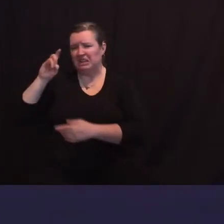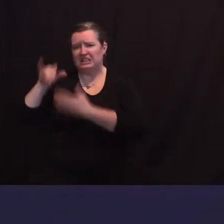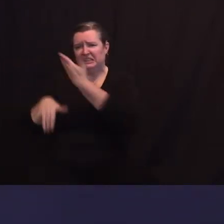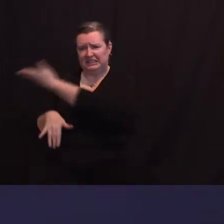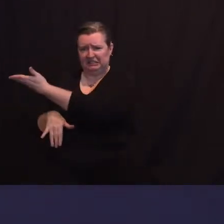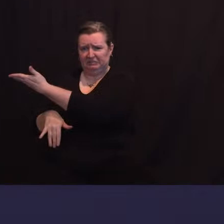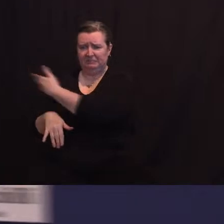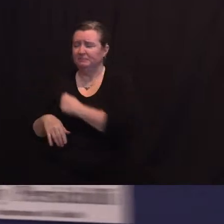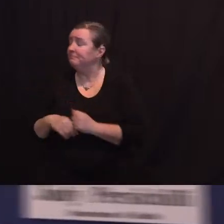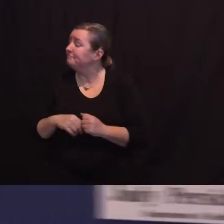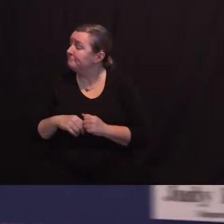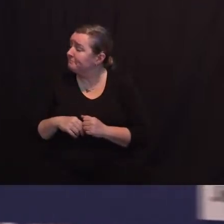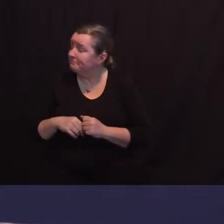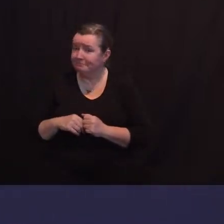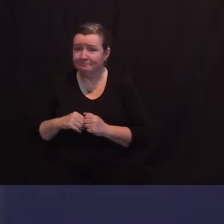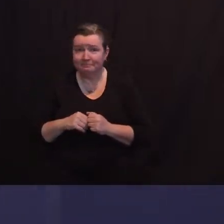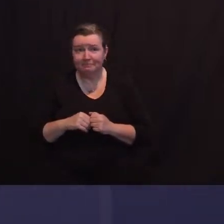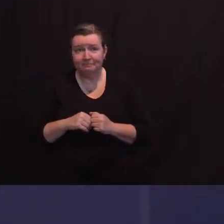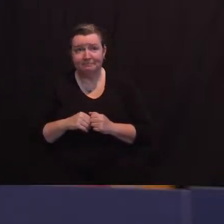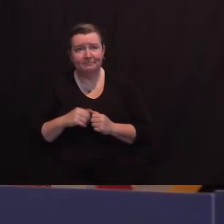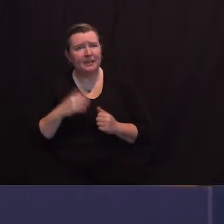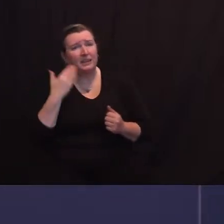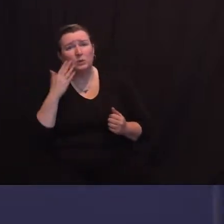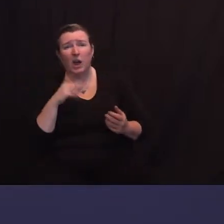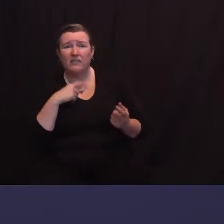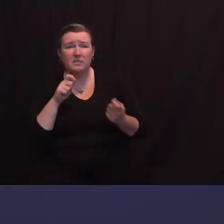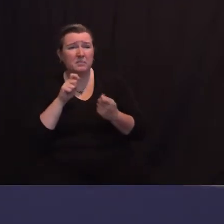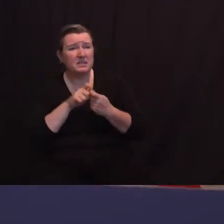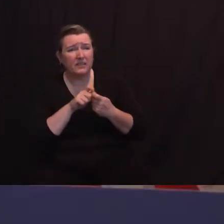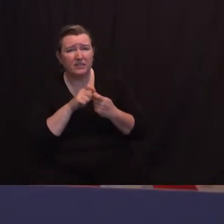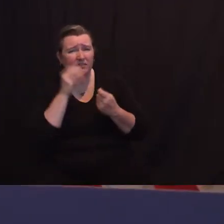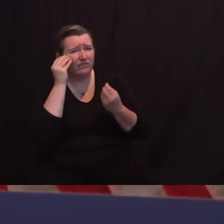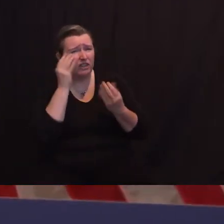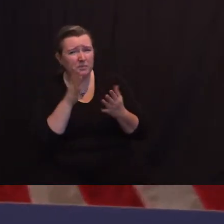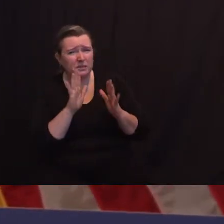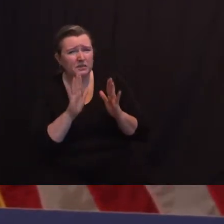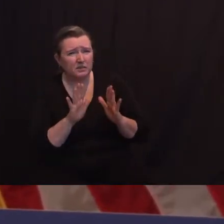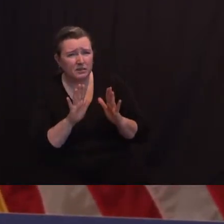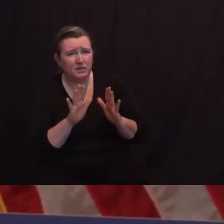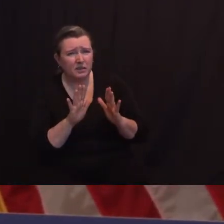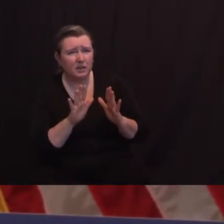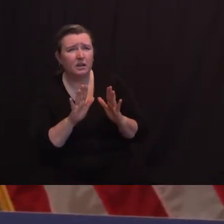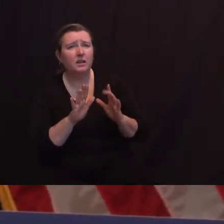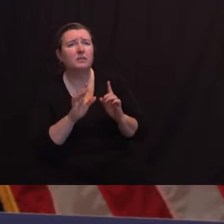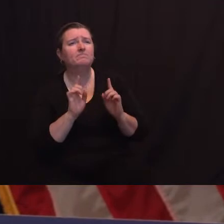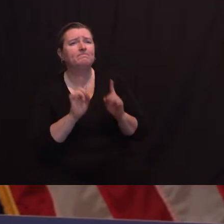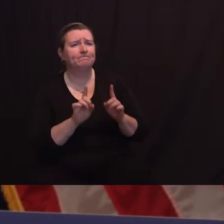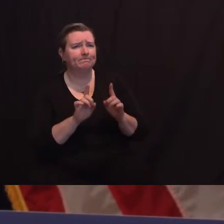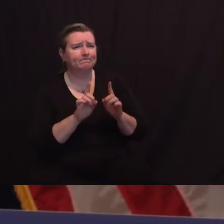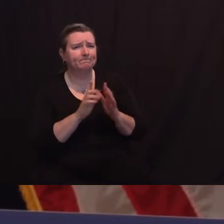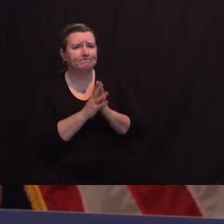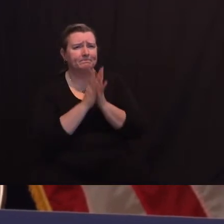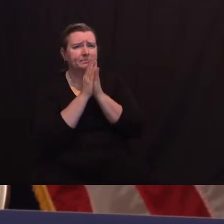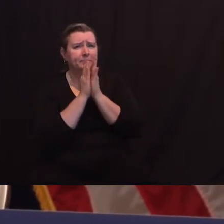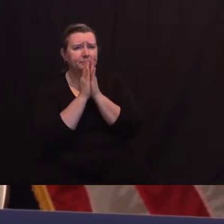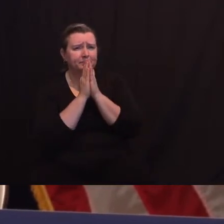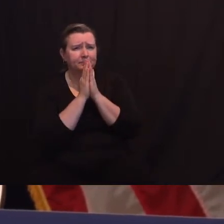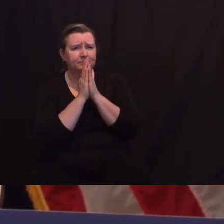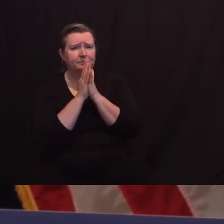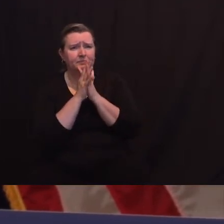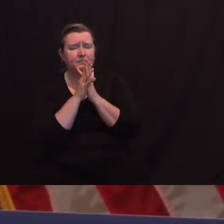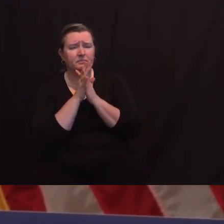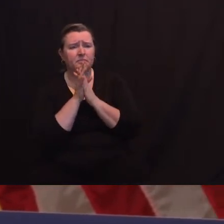I don't know that we have specific data looking at the sort of the baseline, if you